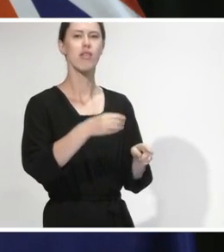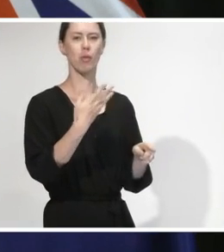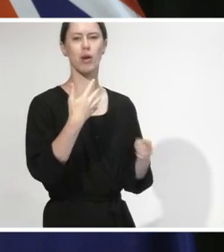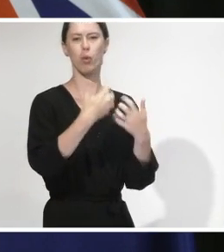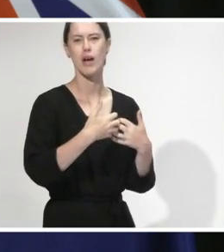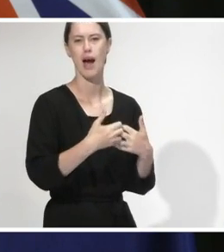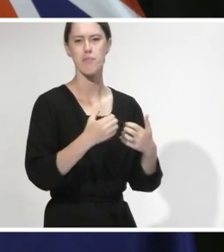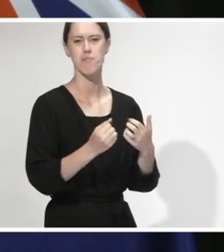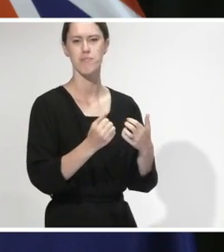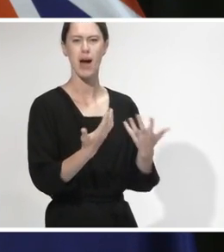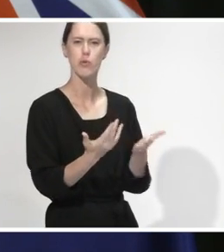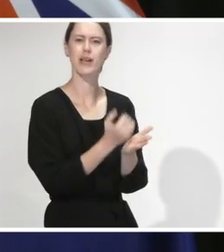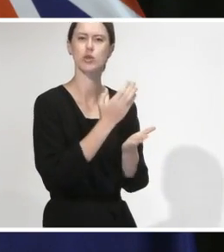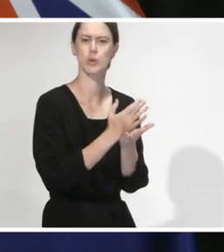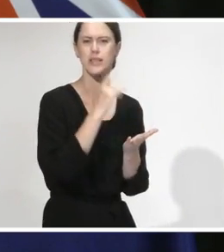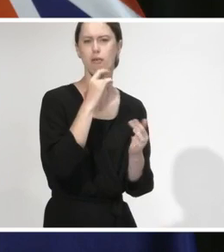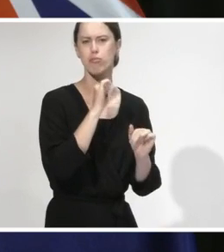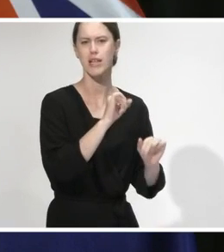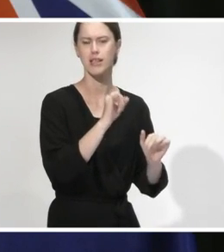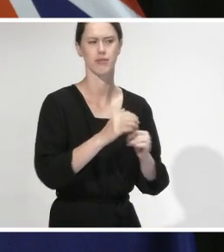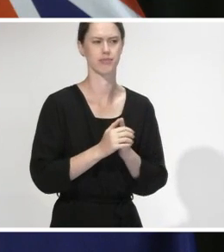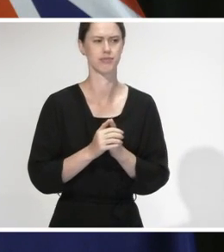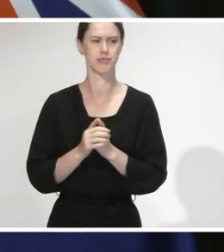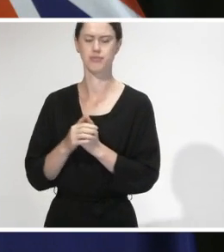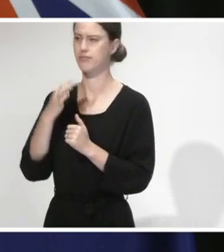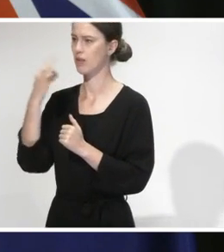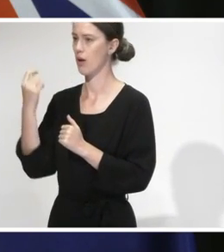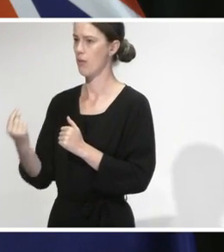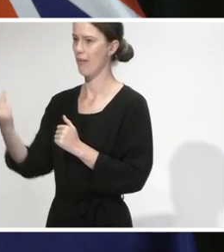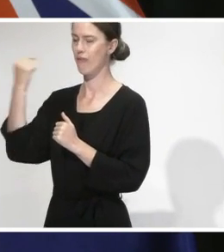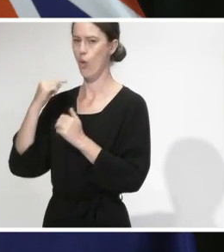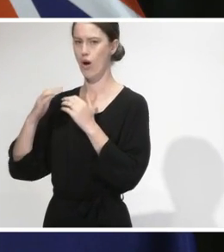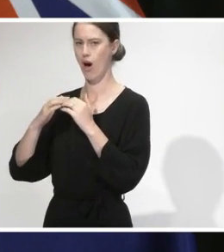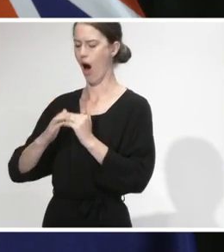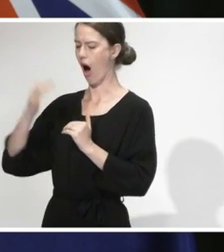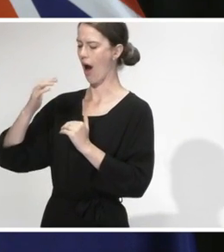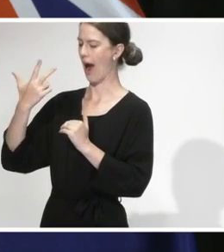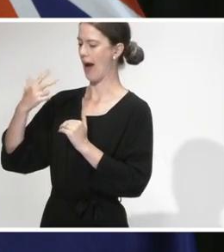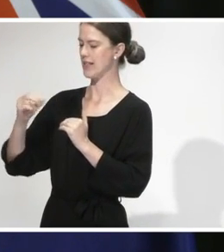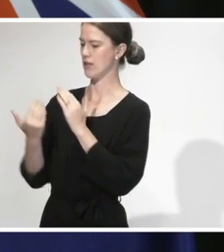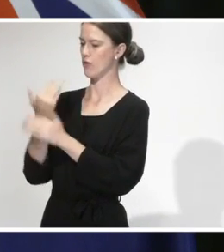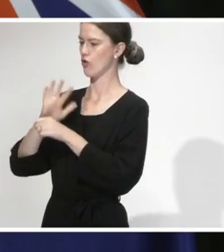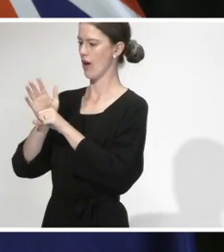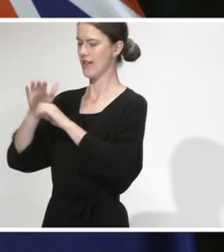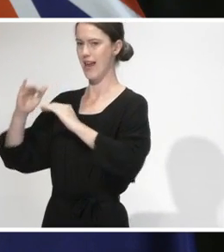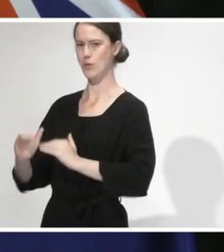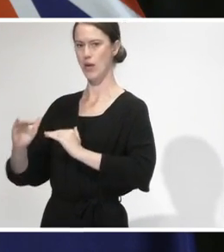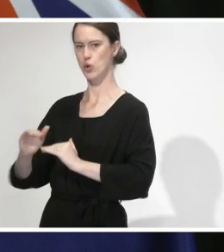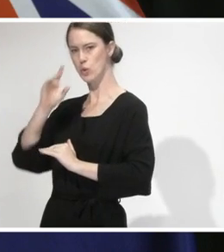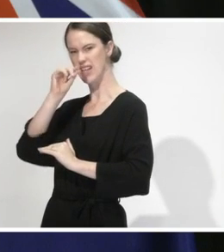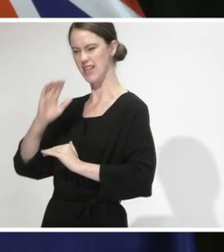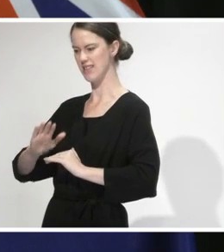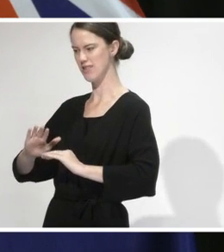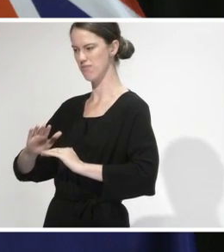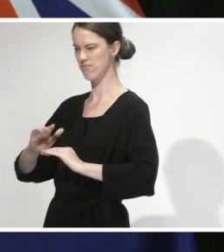help ensure that our staff are protected in whatever setting. We've gone from the high 80s of new cases down to the high teens. Is it your